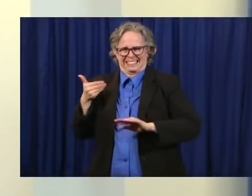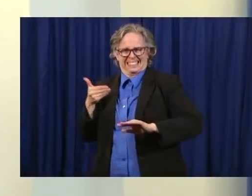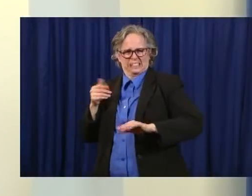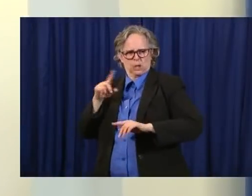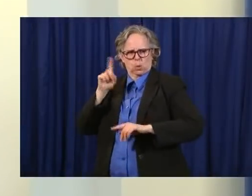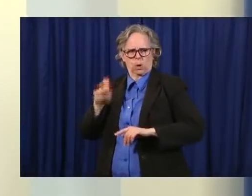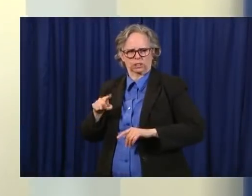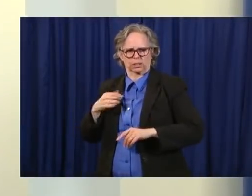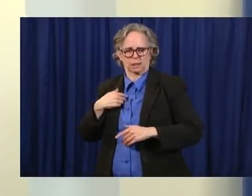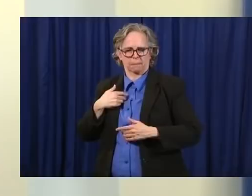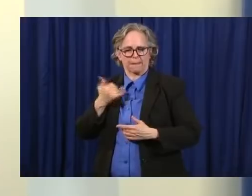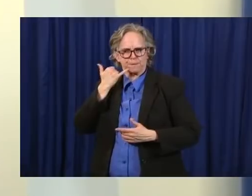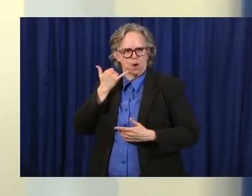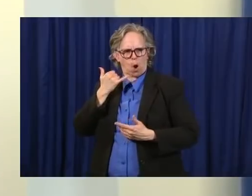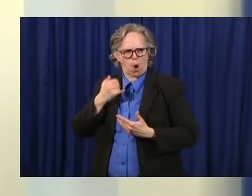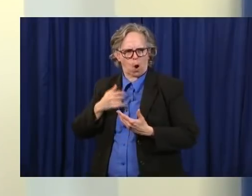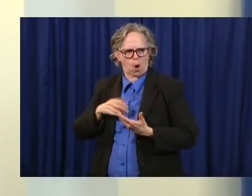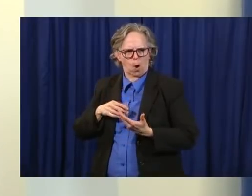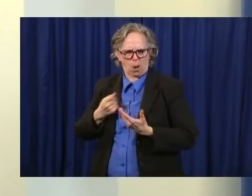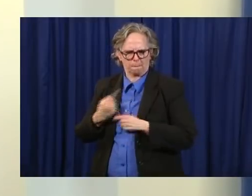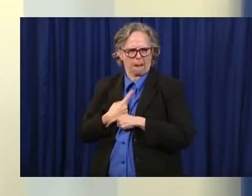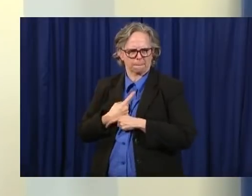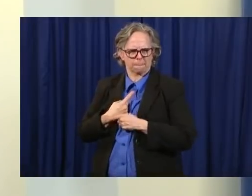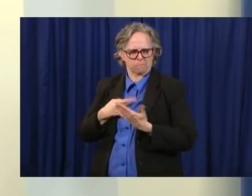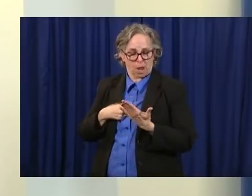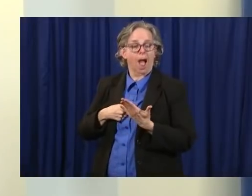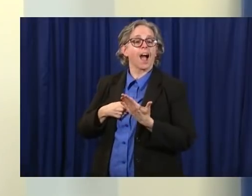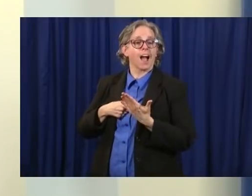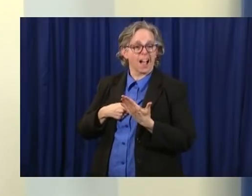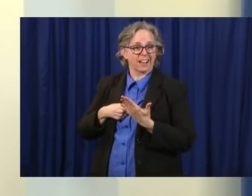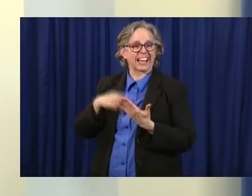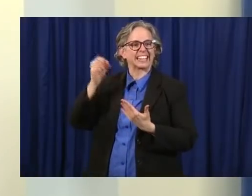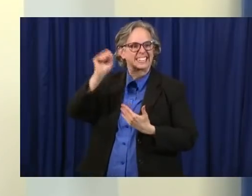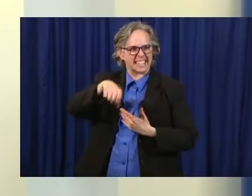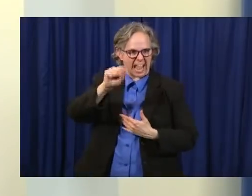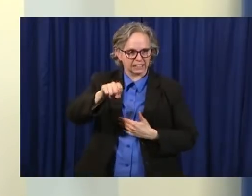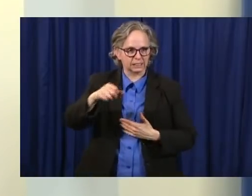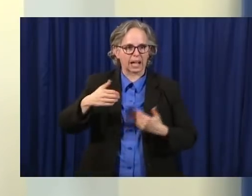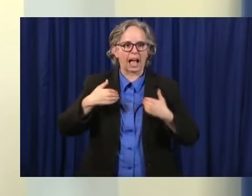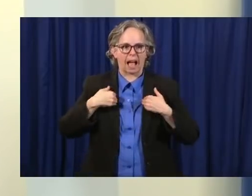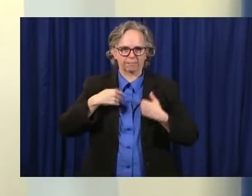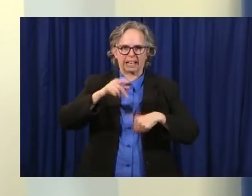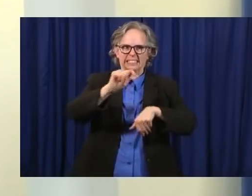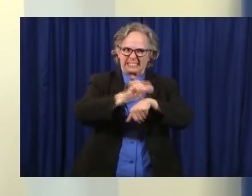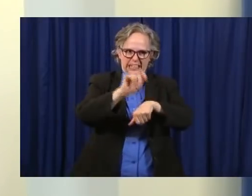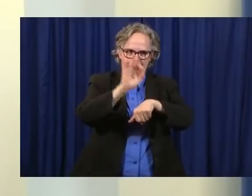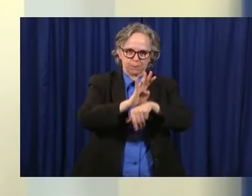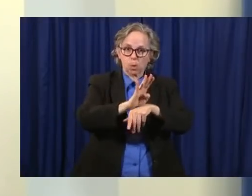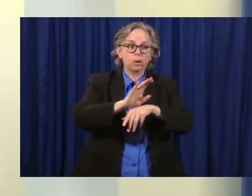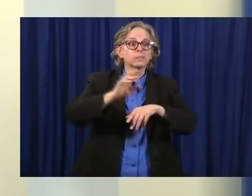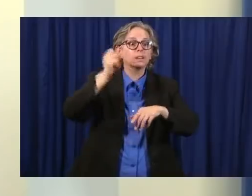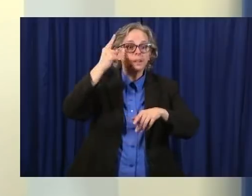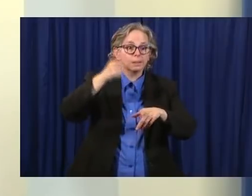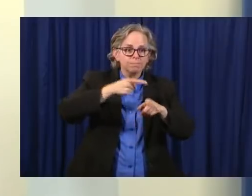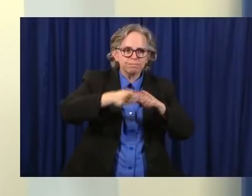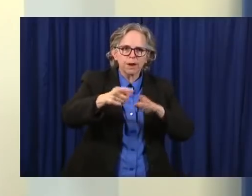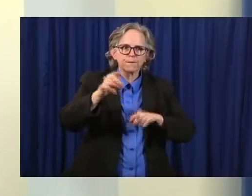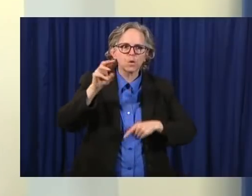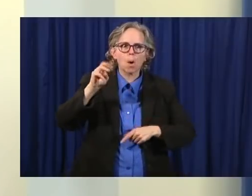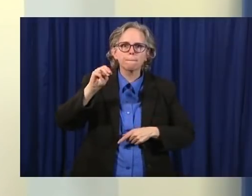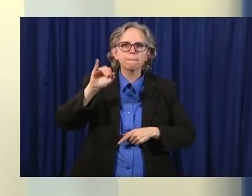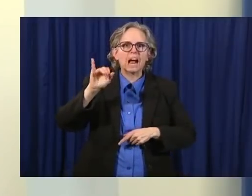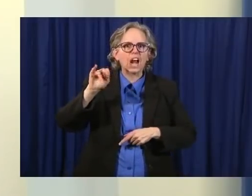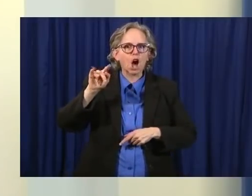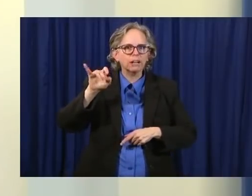off from my team, and we do have our minority task force that is chaired by Directors